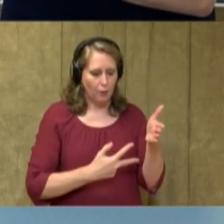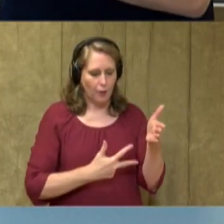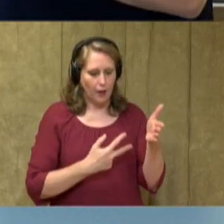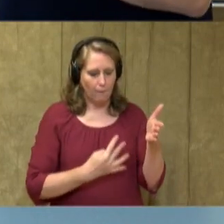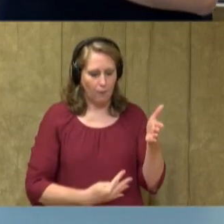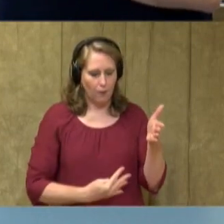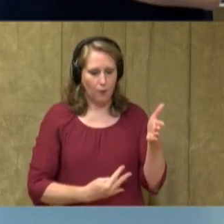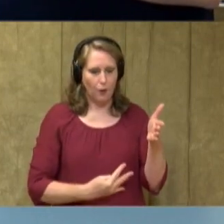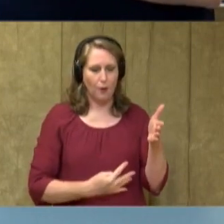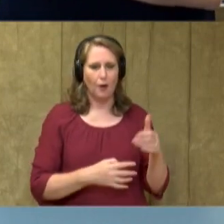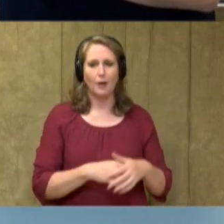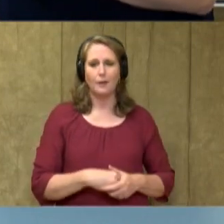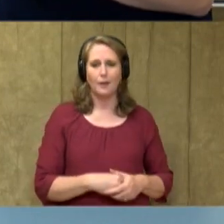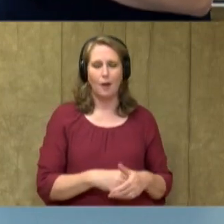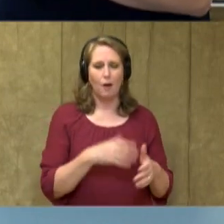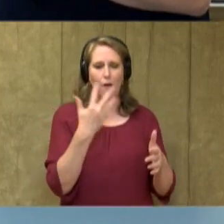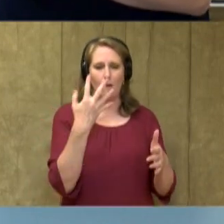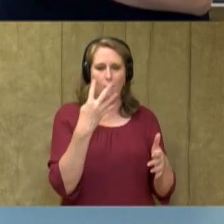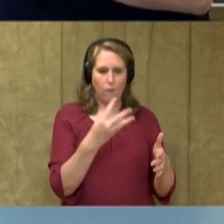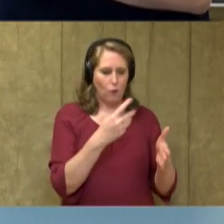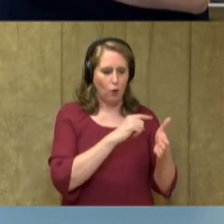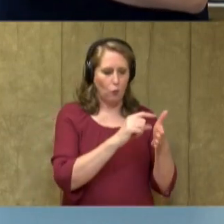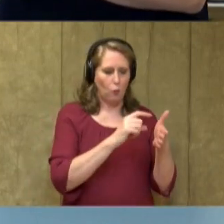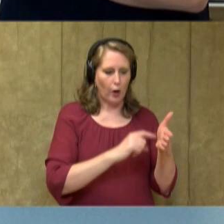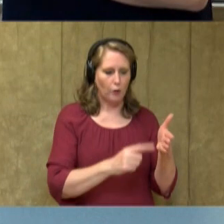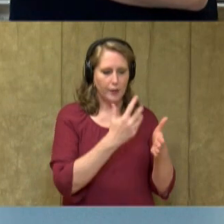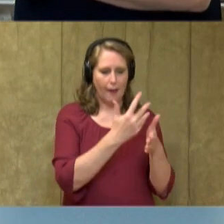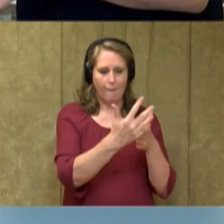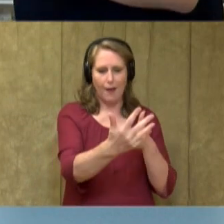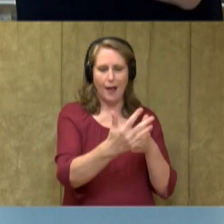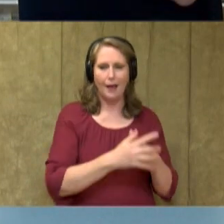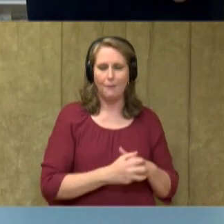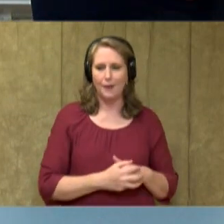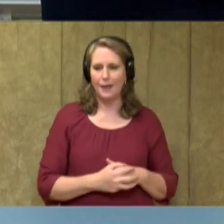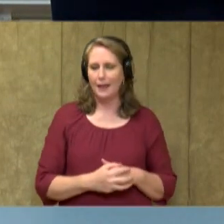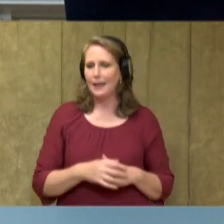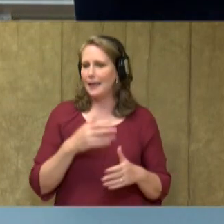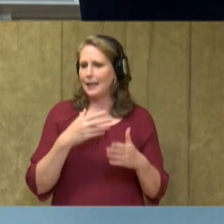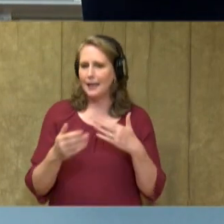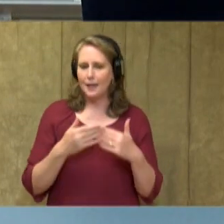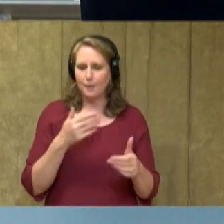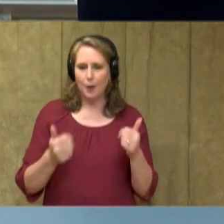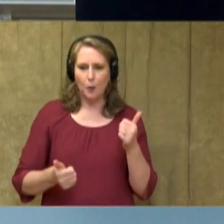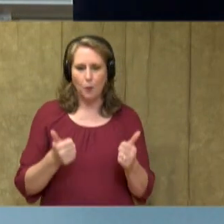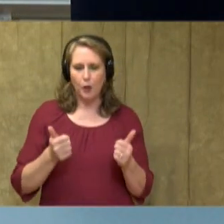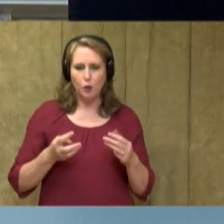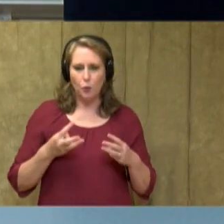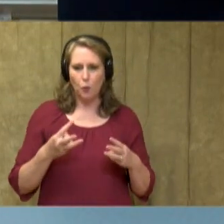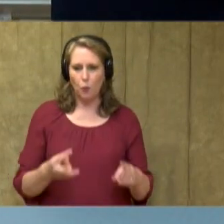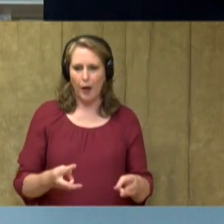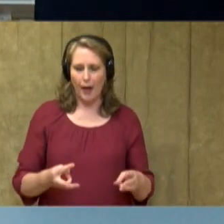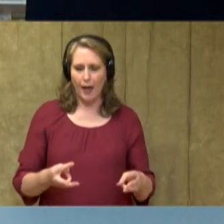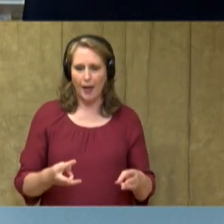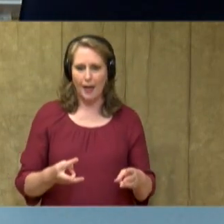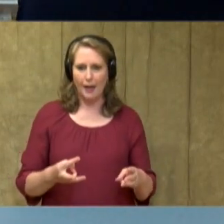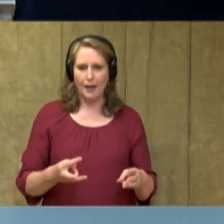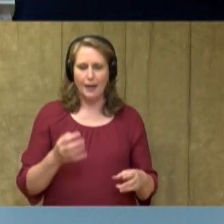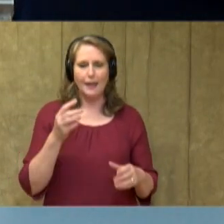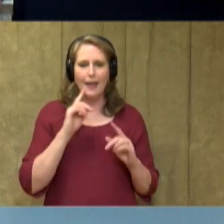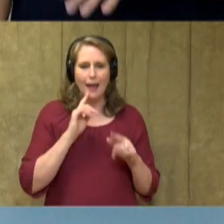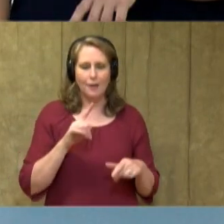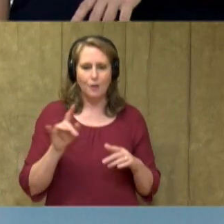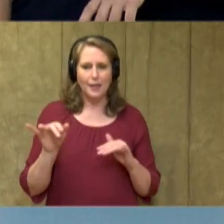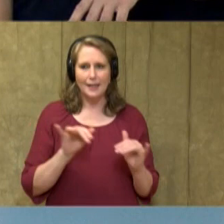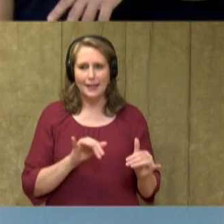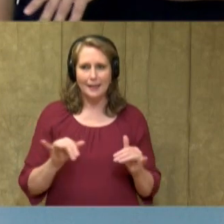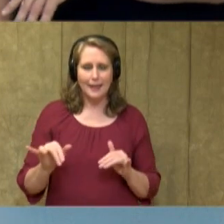of 5, 4 rows of 5. And it says it doesn't matter which way around you make the array, the answer